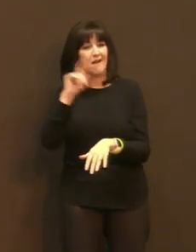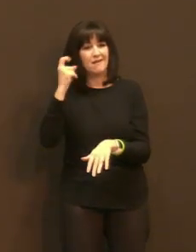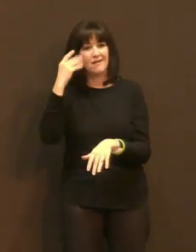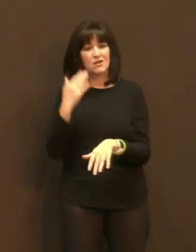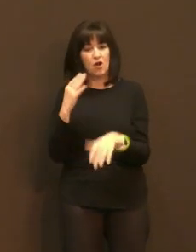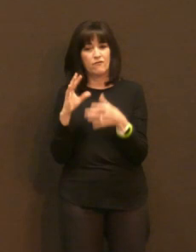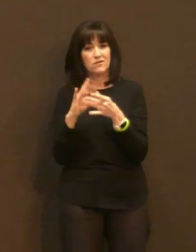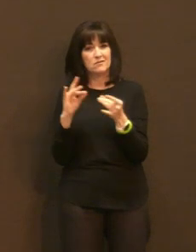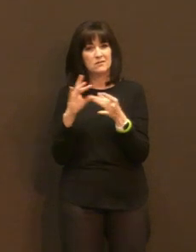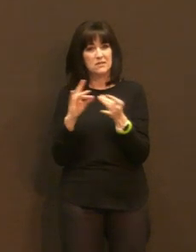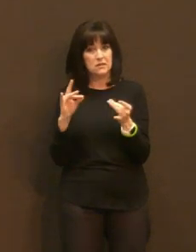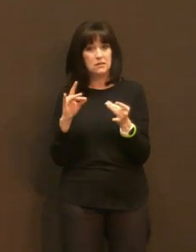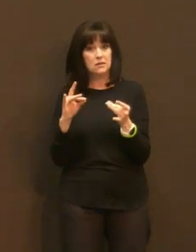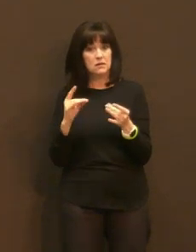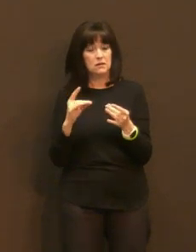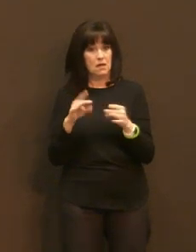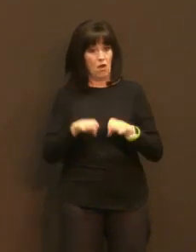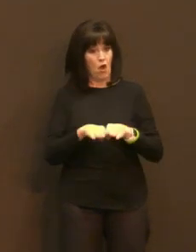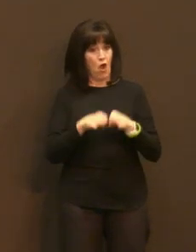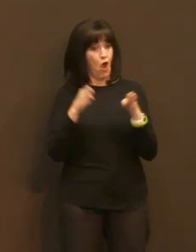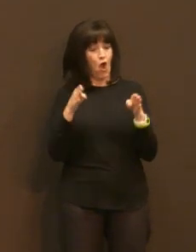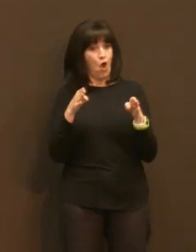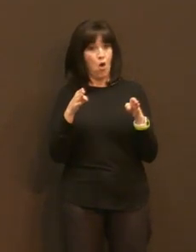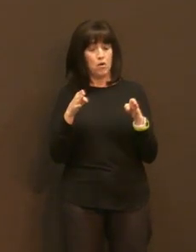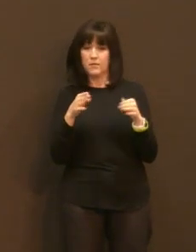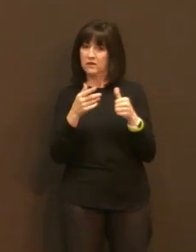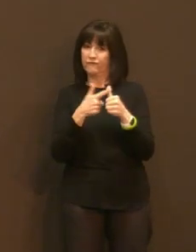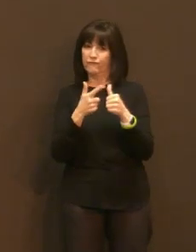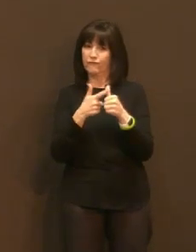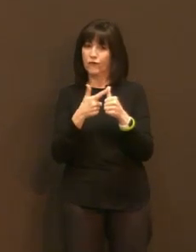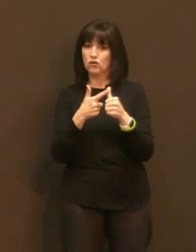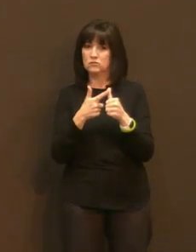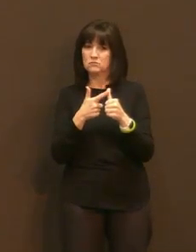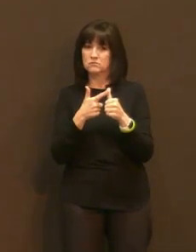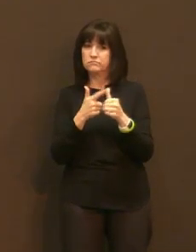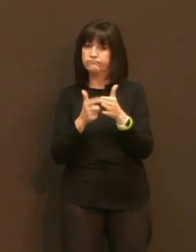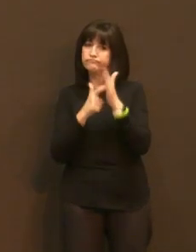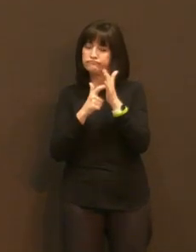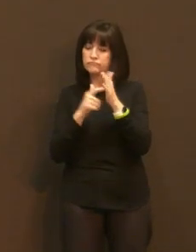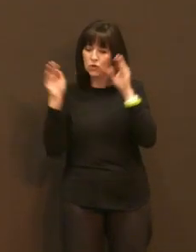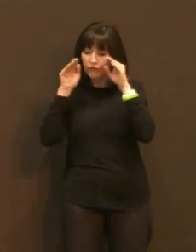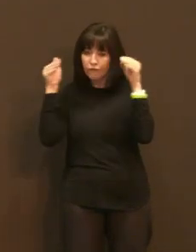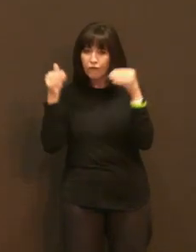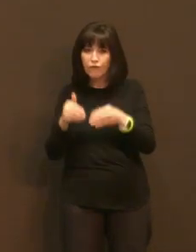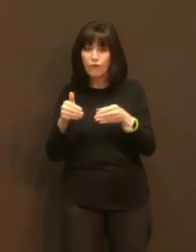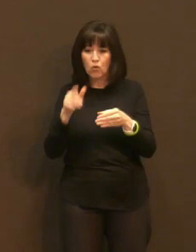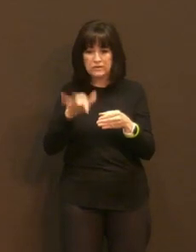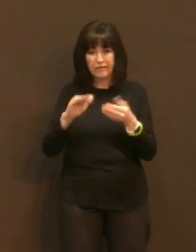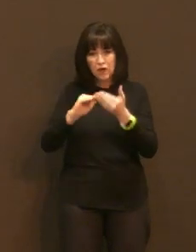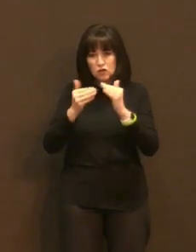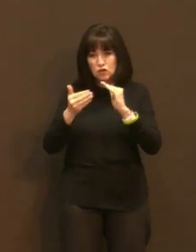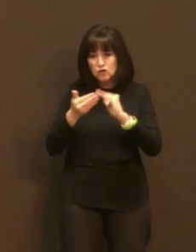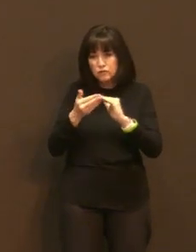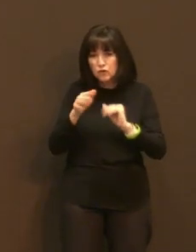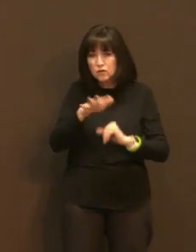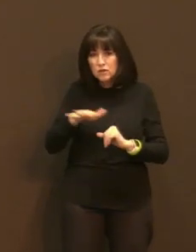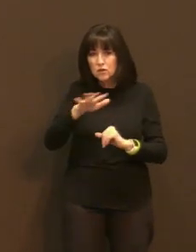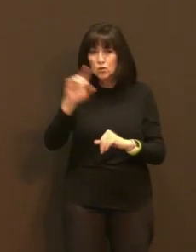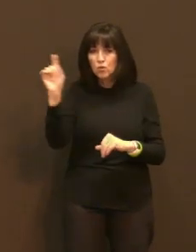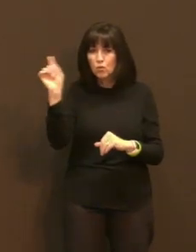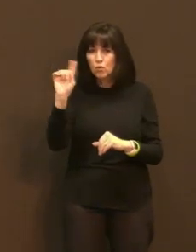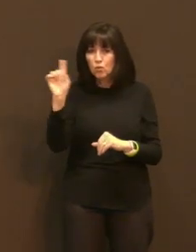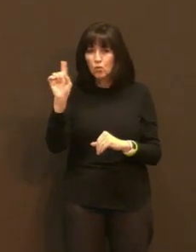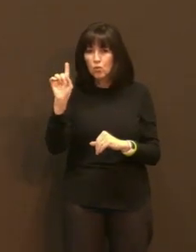about, really be able to reopen. We need to make sure that we're really focusing in on the communities where we are seeing more